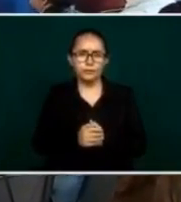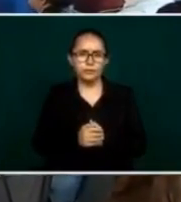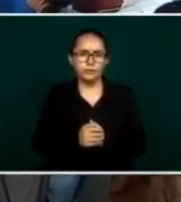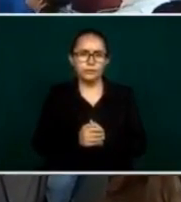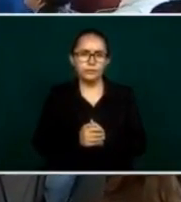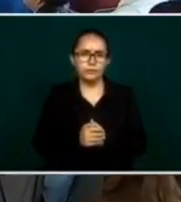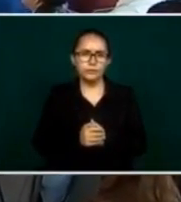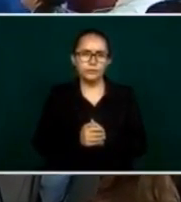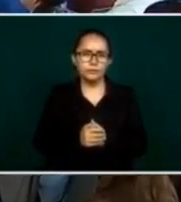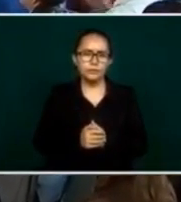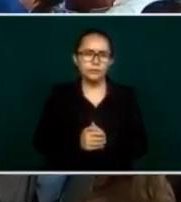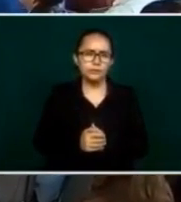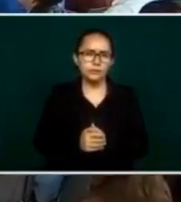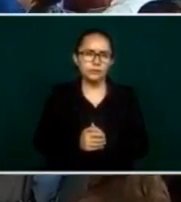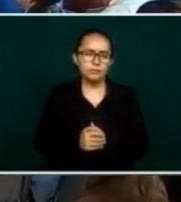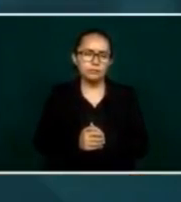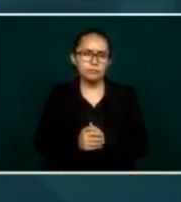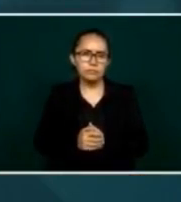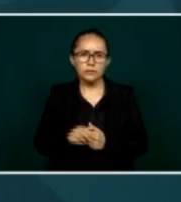older adults,